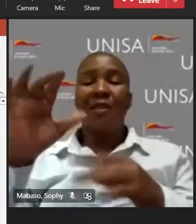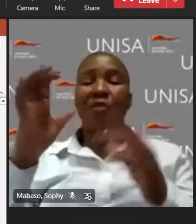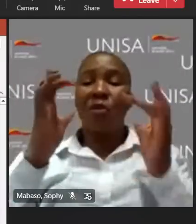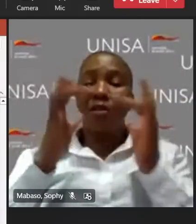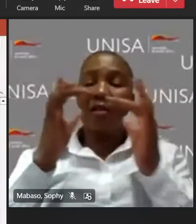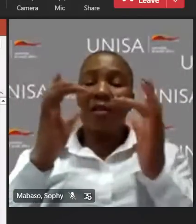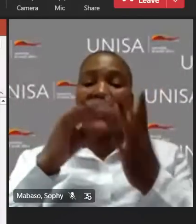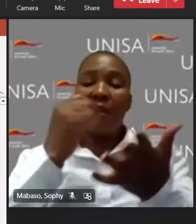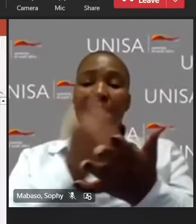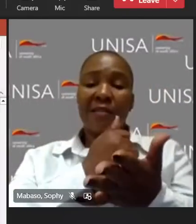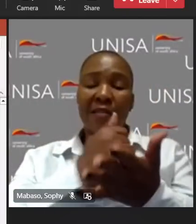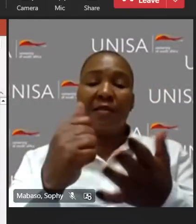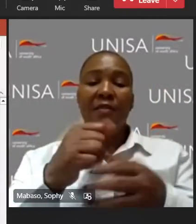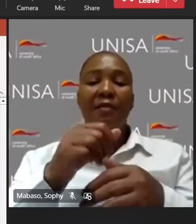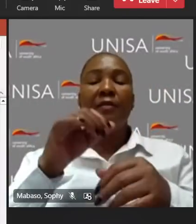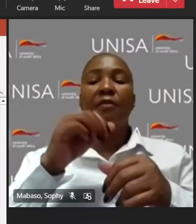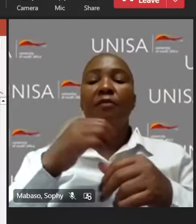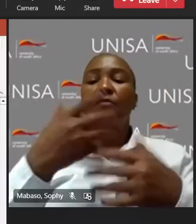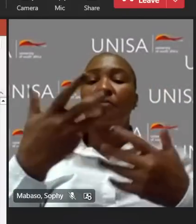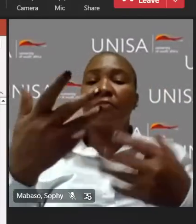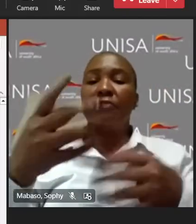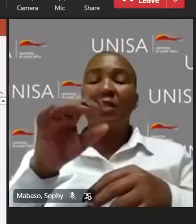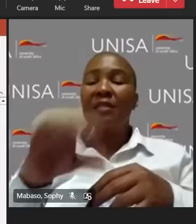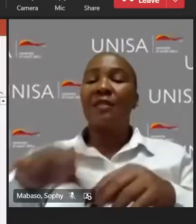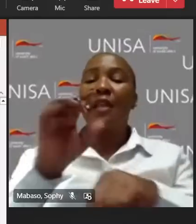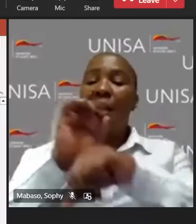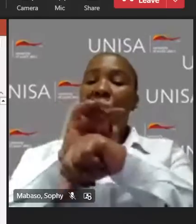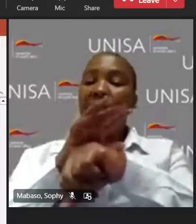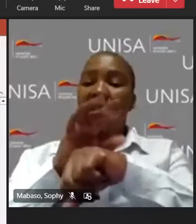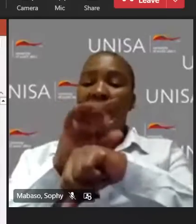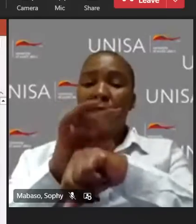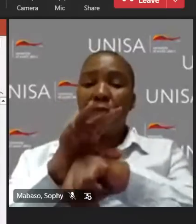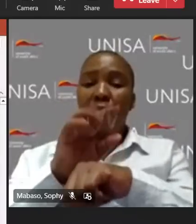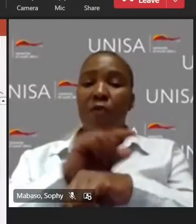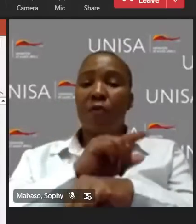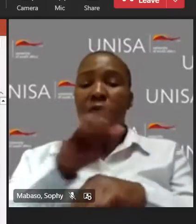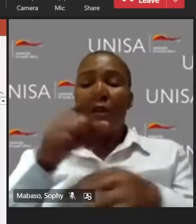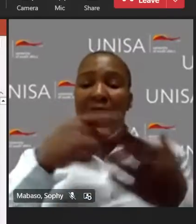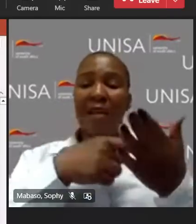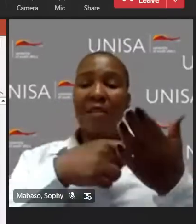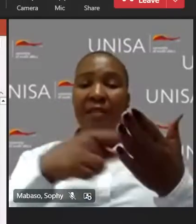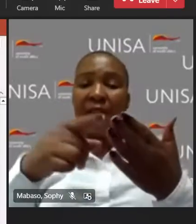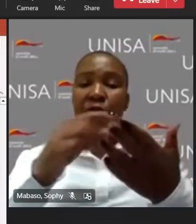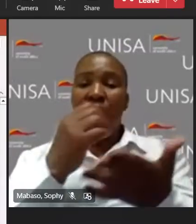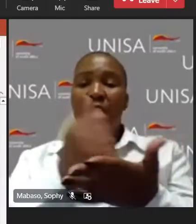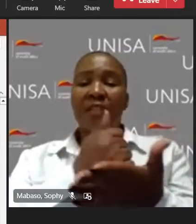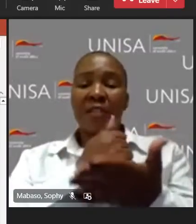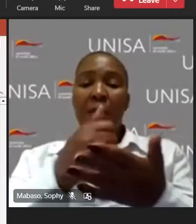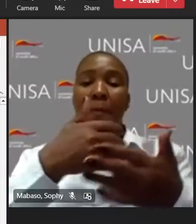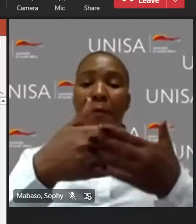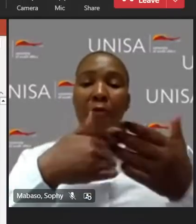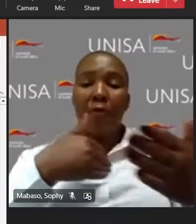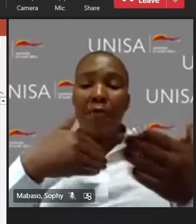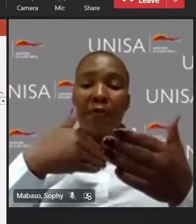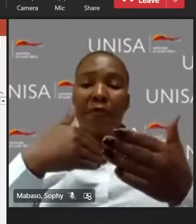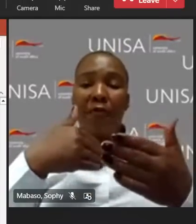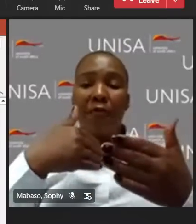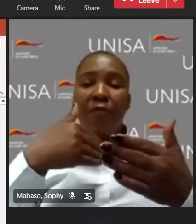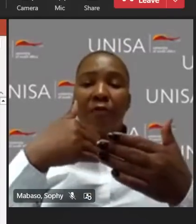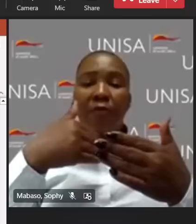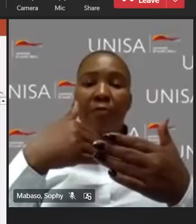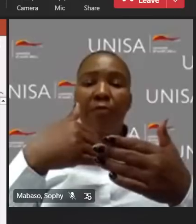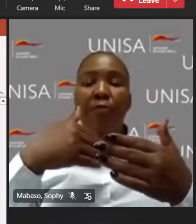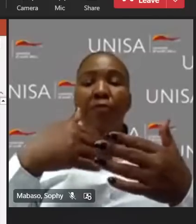registration. So it's always advisable to cancel your registration before 10 calendar